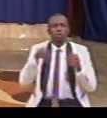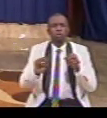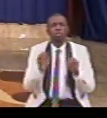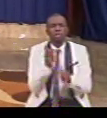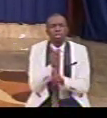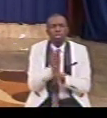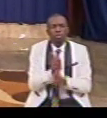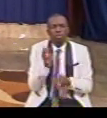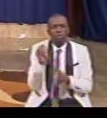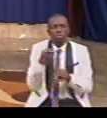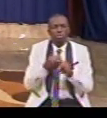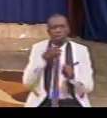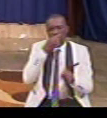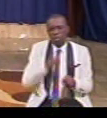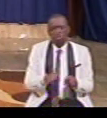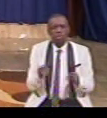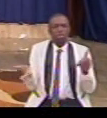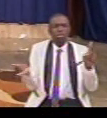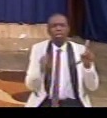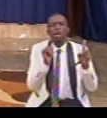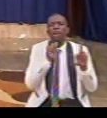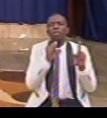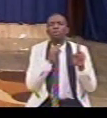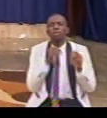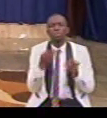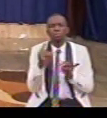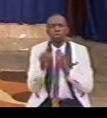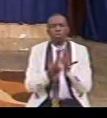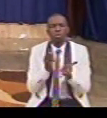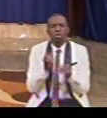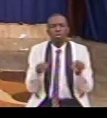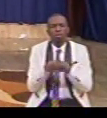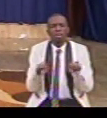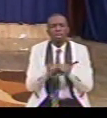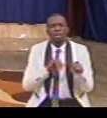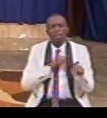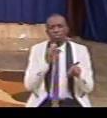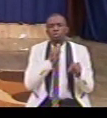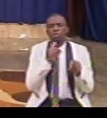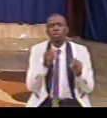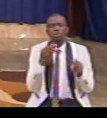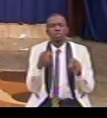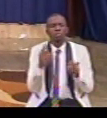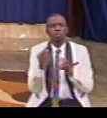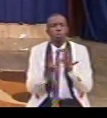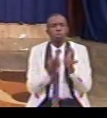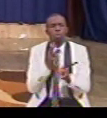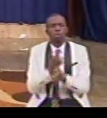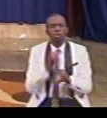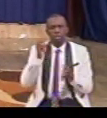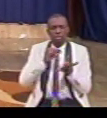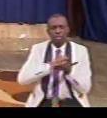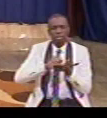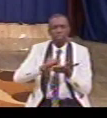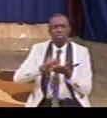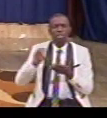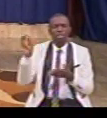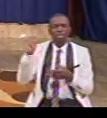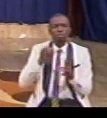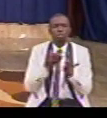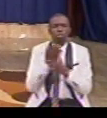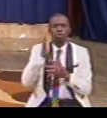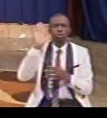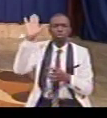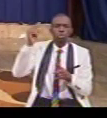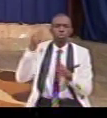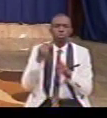not of the world even as I am not of the world sanctify them through thy truth thy words is